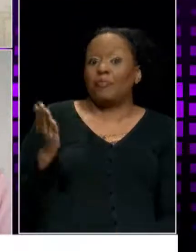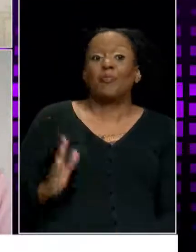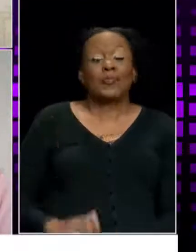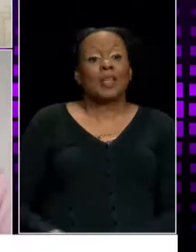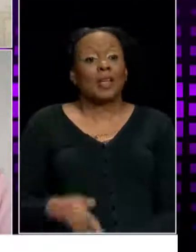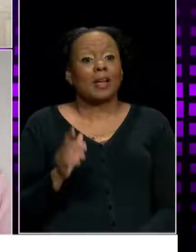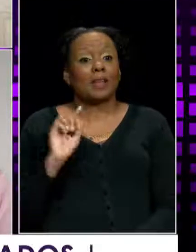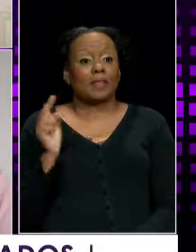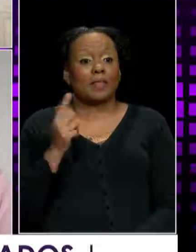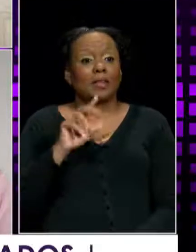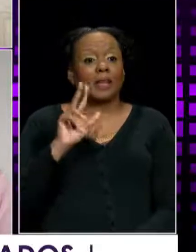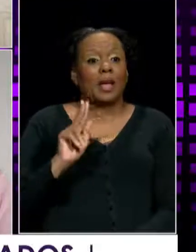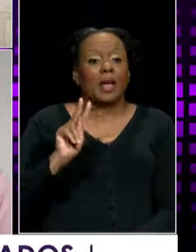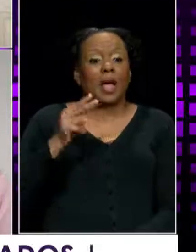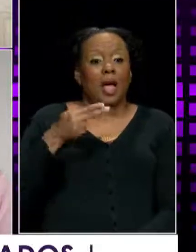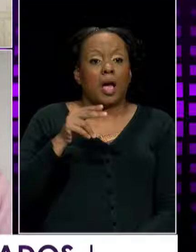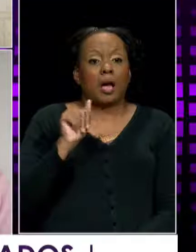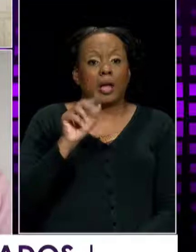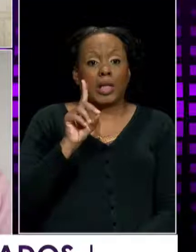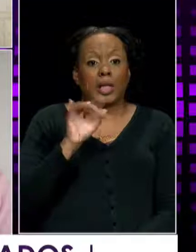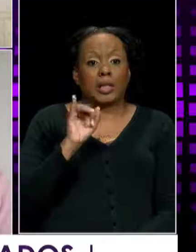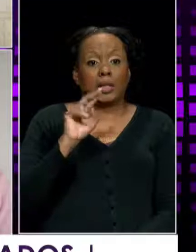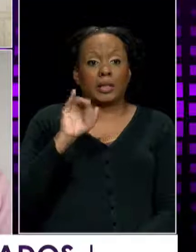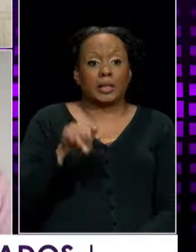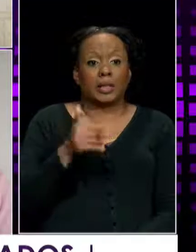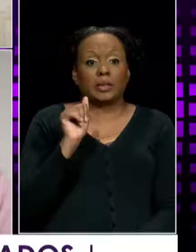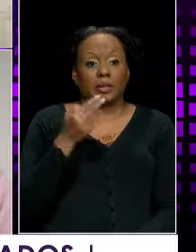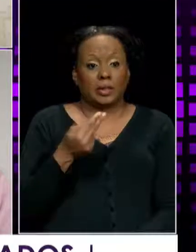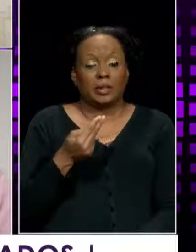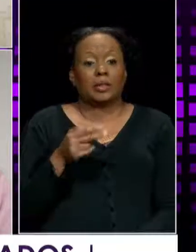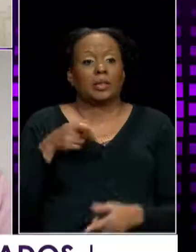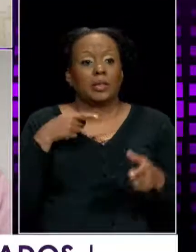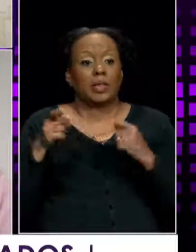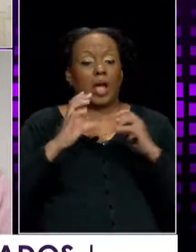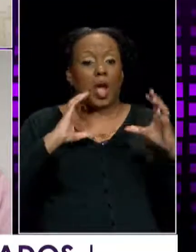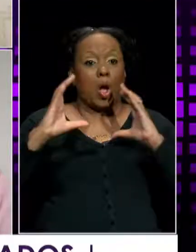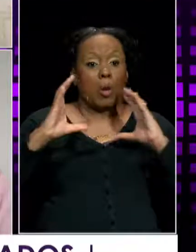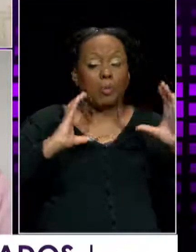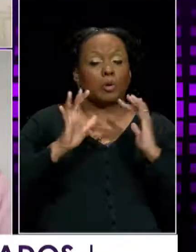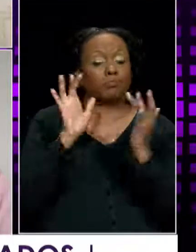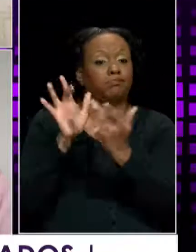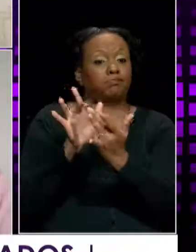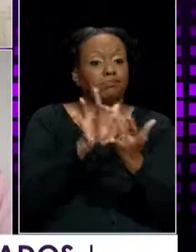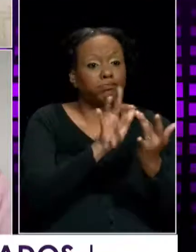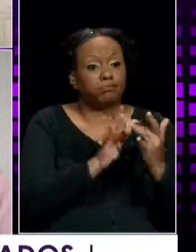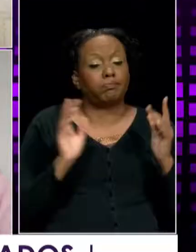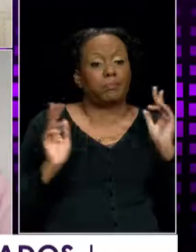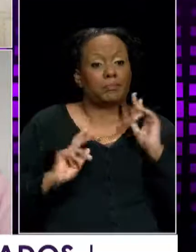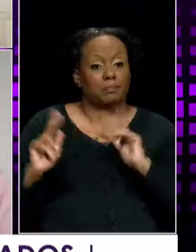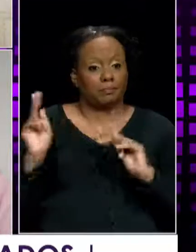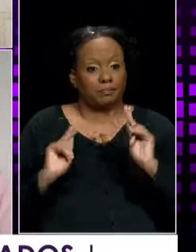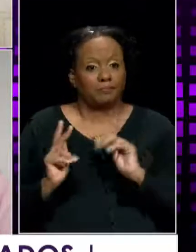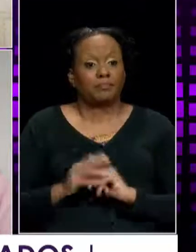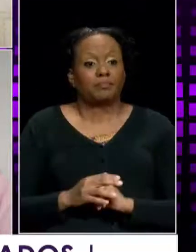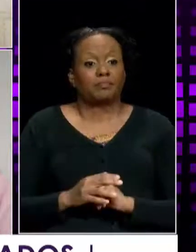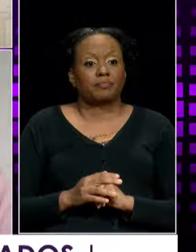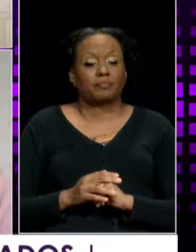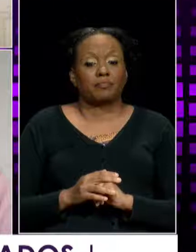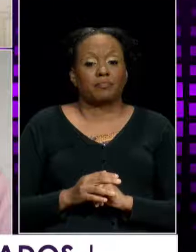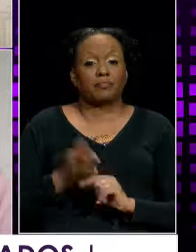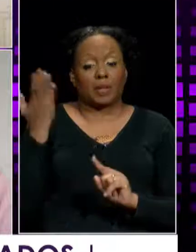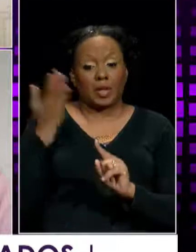we have Khadija Bakharia, who is the co-lead of the communication and outreach aspect of U-Report. She is a writer